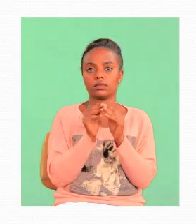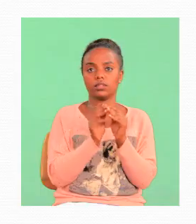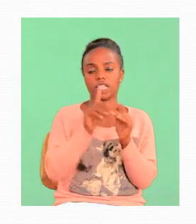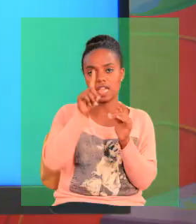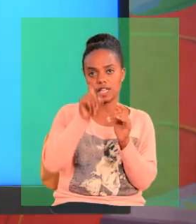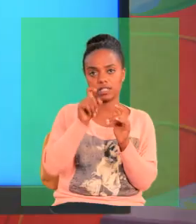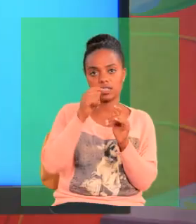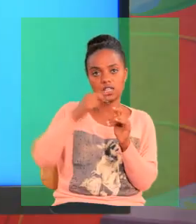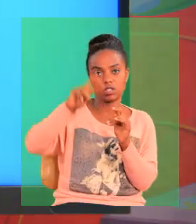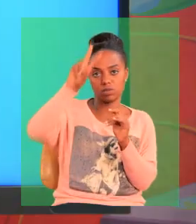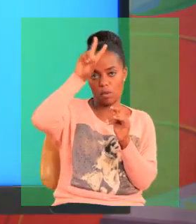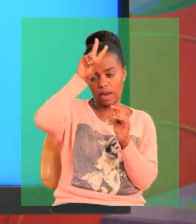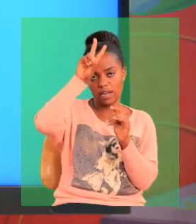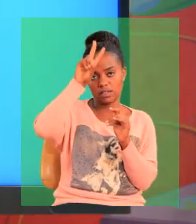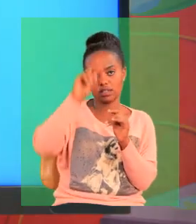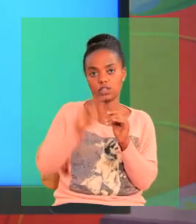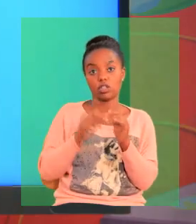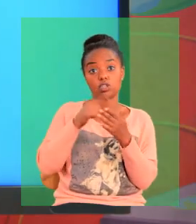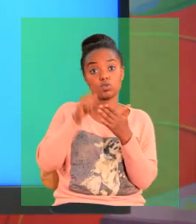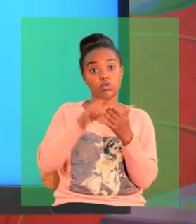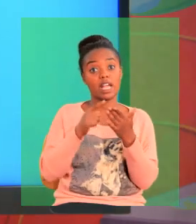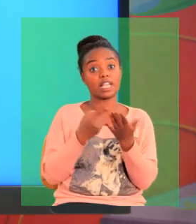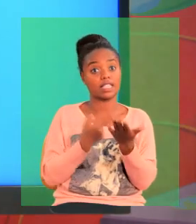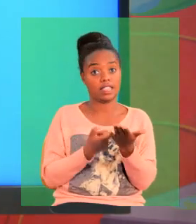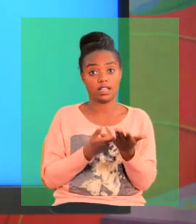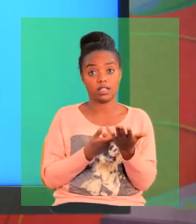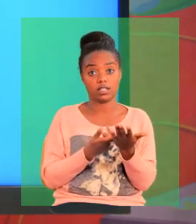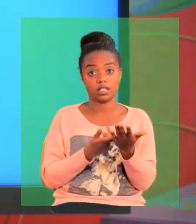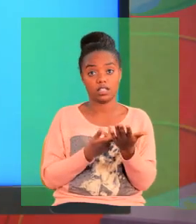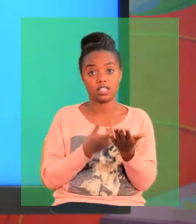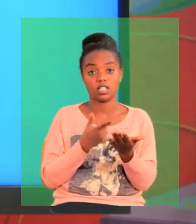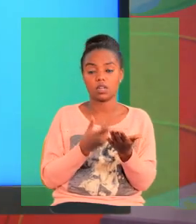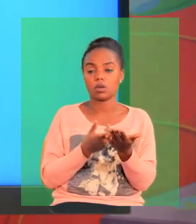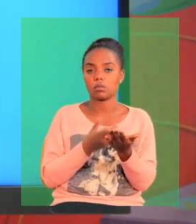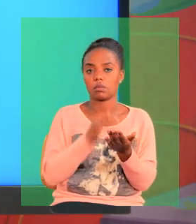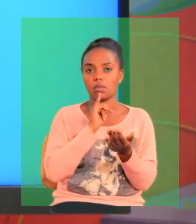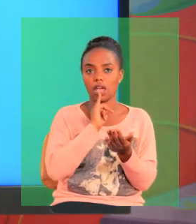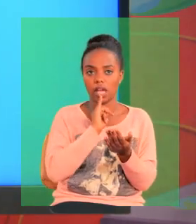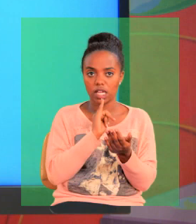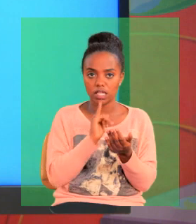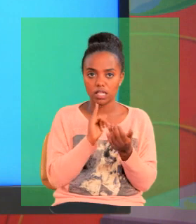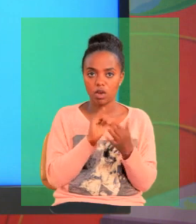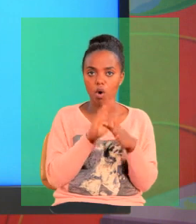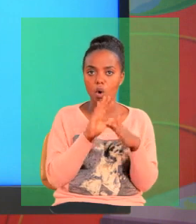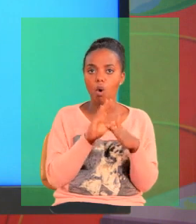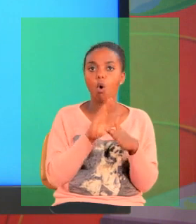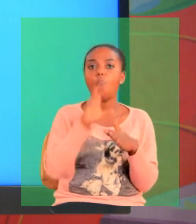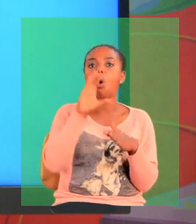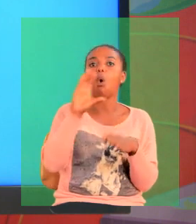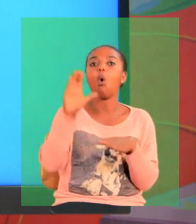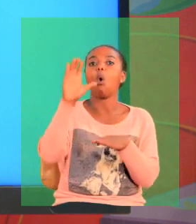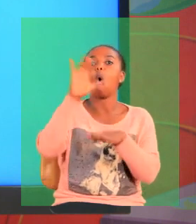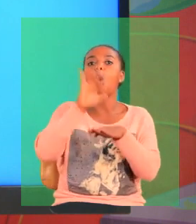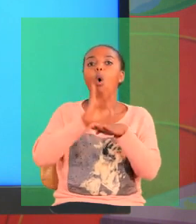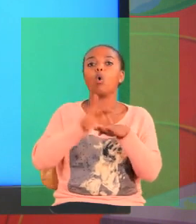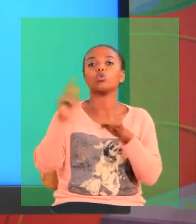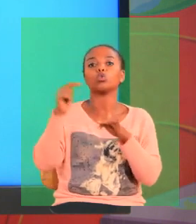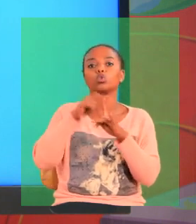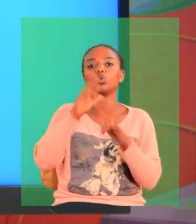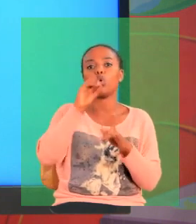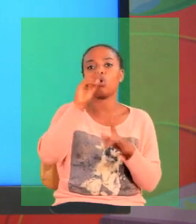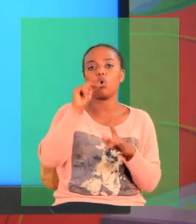x squared. To check whether this one is onto or not,